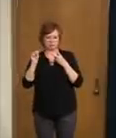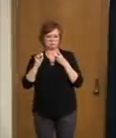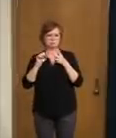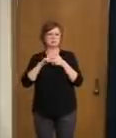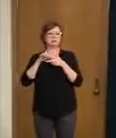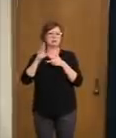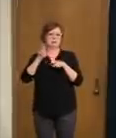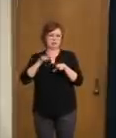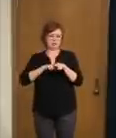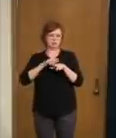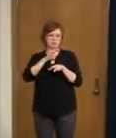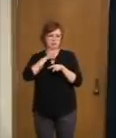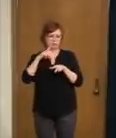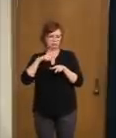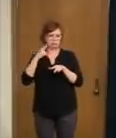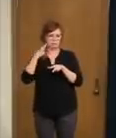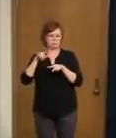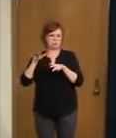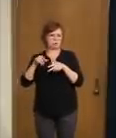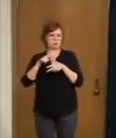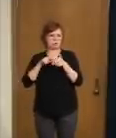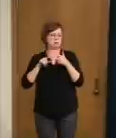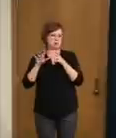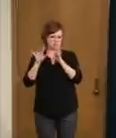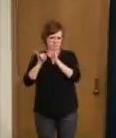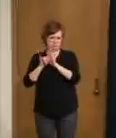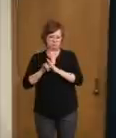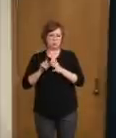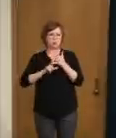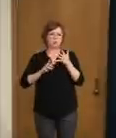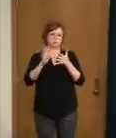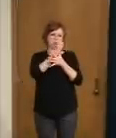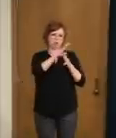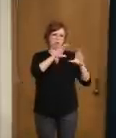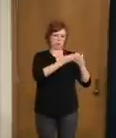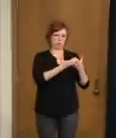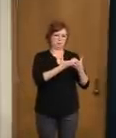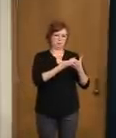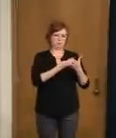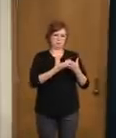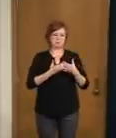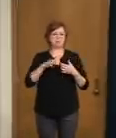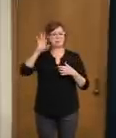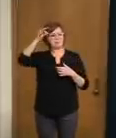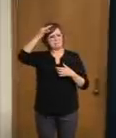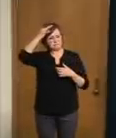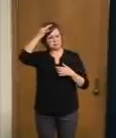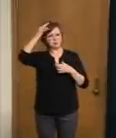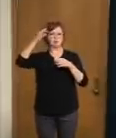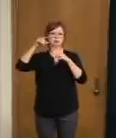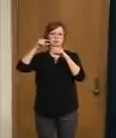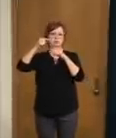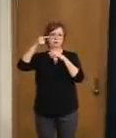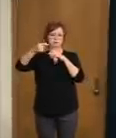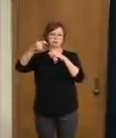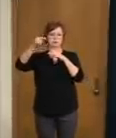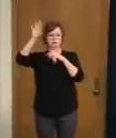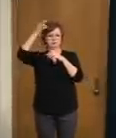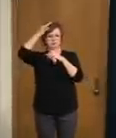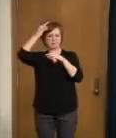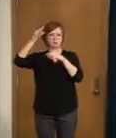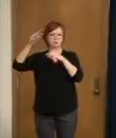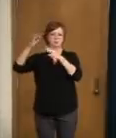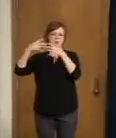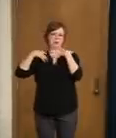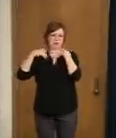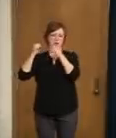goals for the program and the criteria for priority populations. So in other words, the federal definition of what groups are most critical to vaccinate as soon